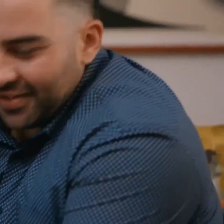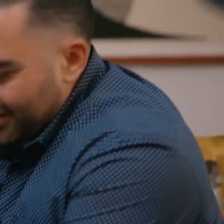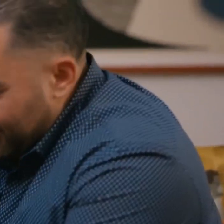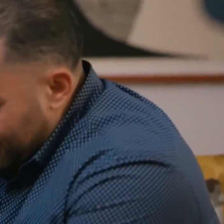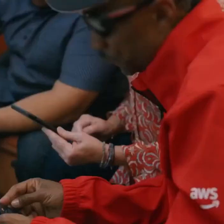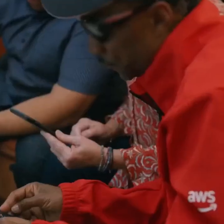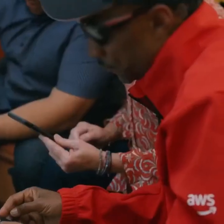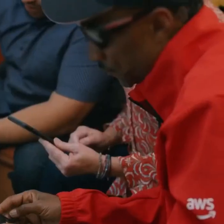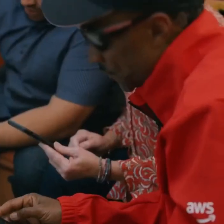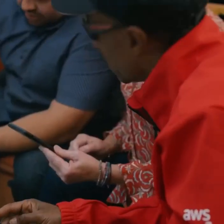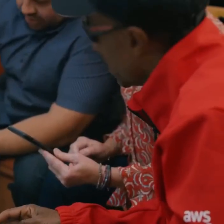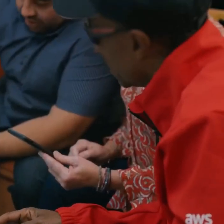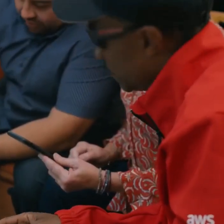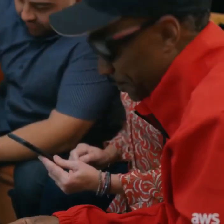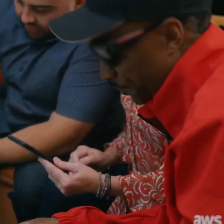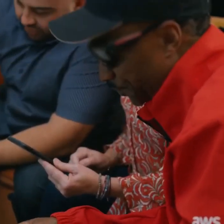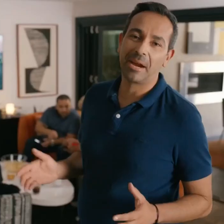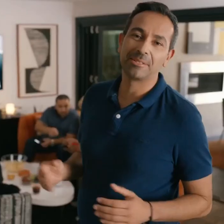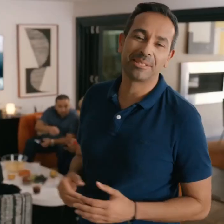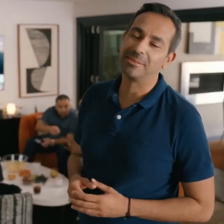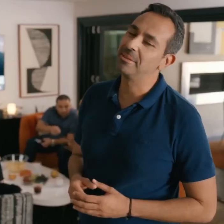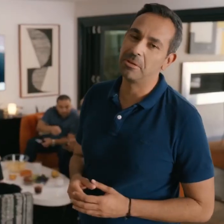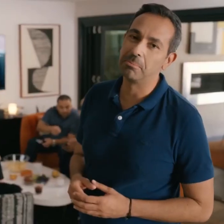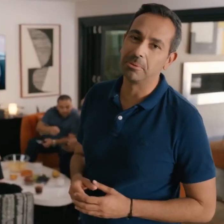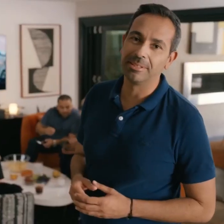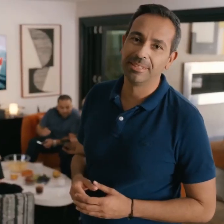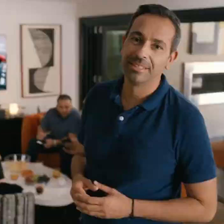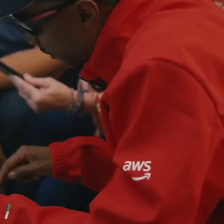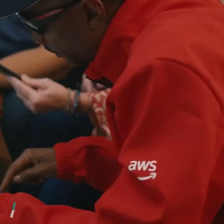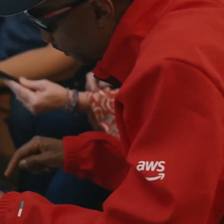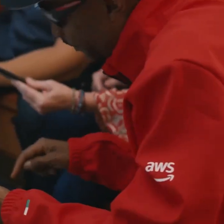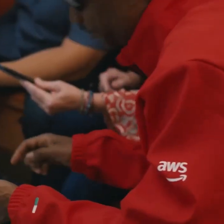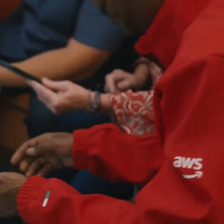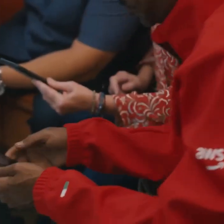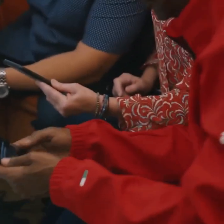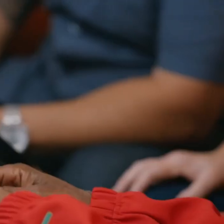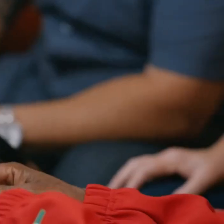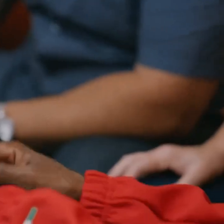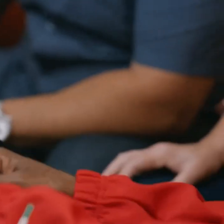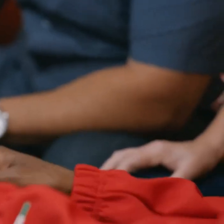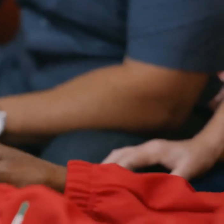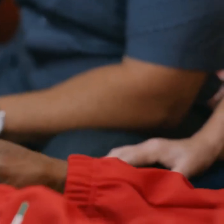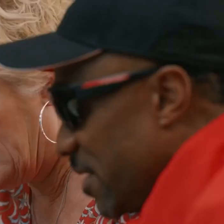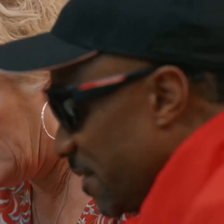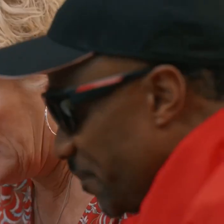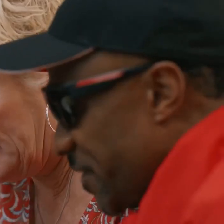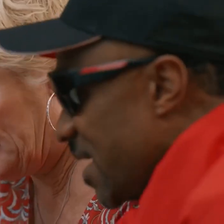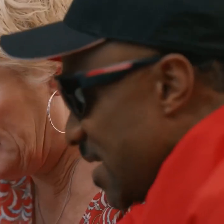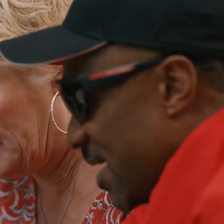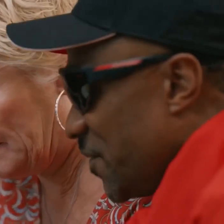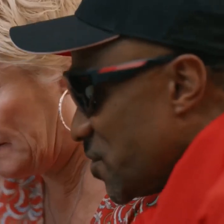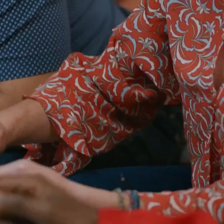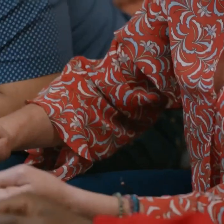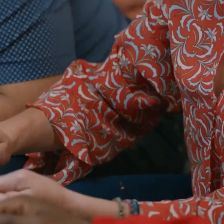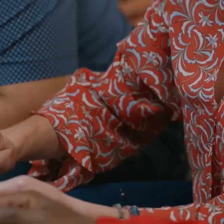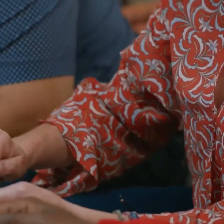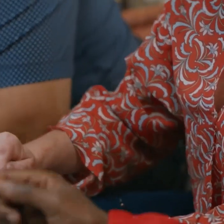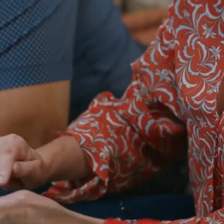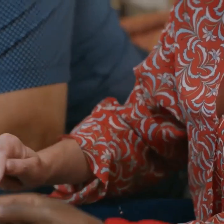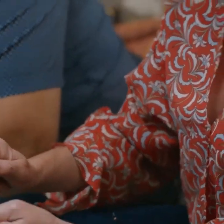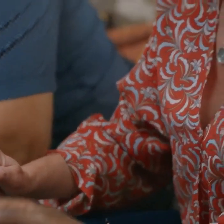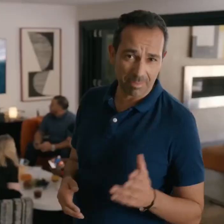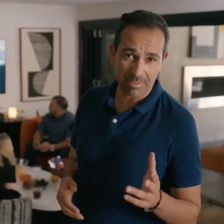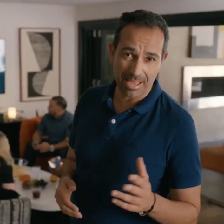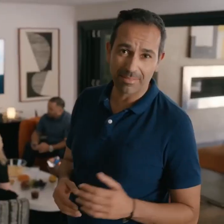See them all on their phones over there? I guarantee you, they're not bored. They're getting the latest exclusive updates from the new Scuderia Ferrari